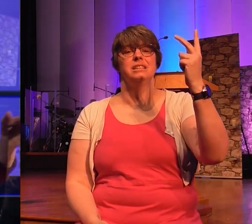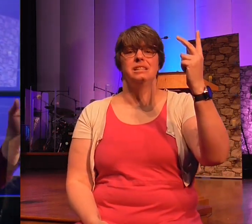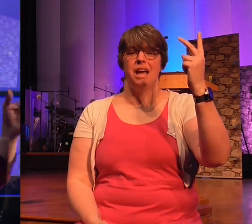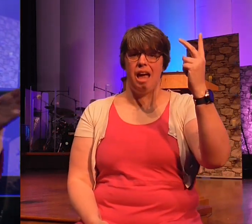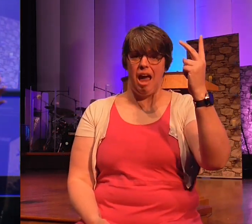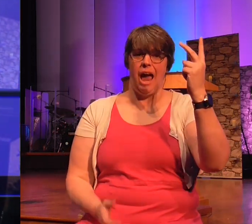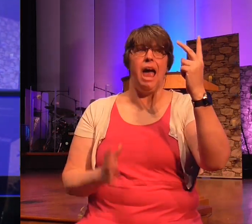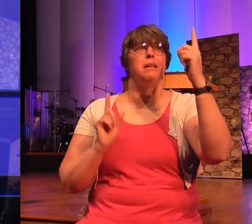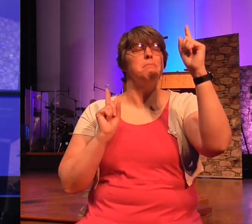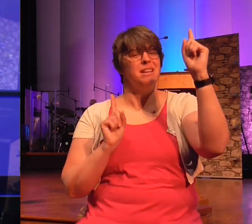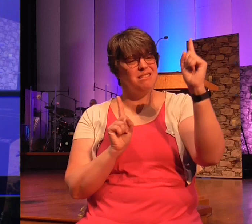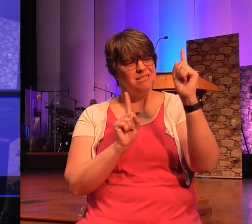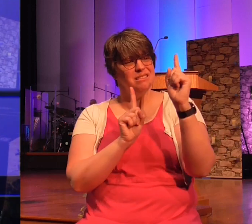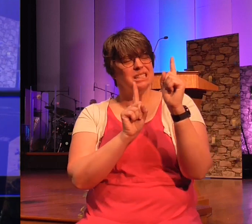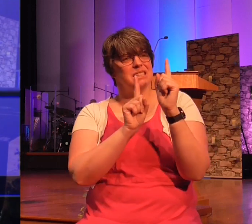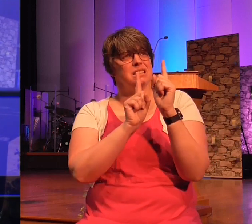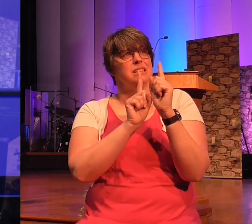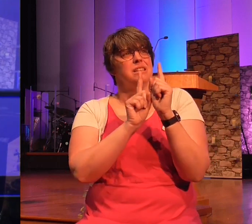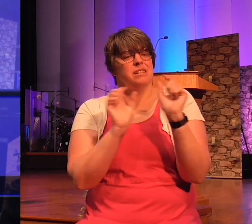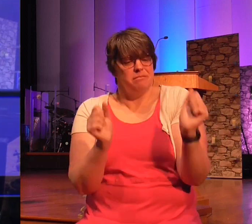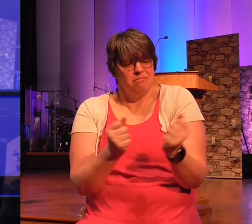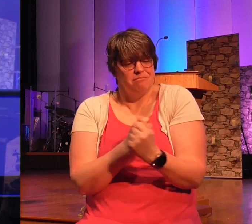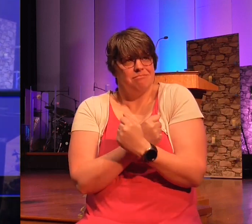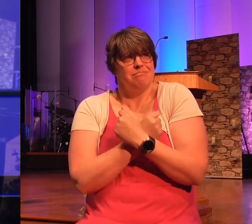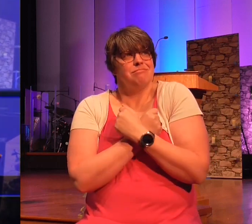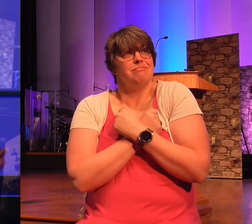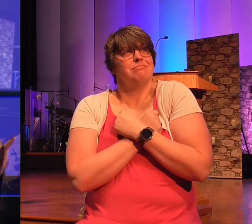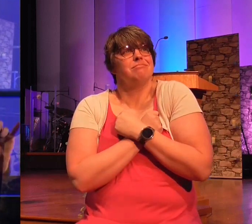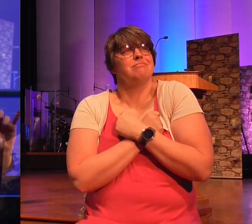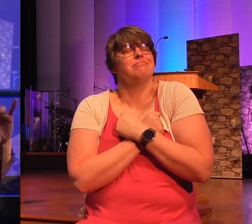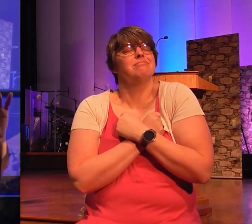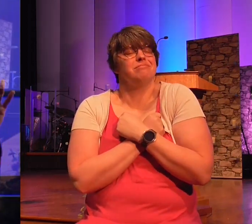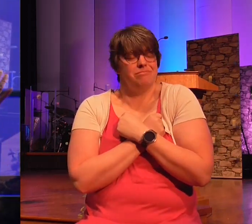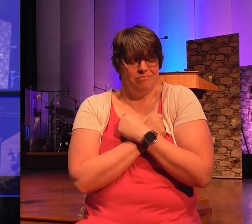and behold you in everything.